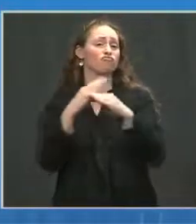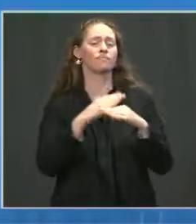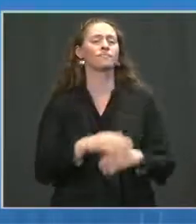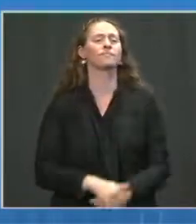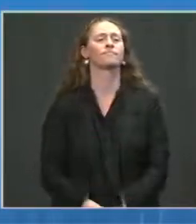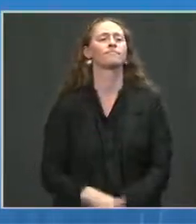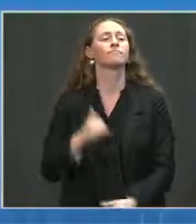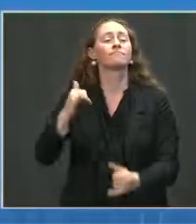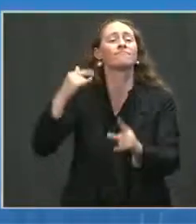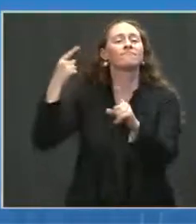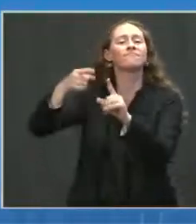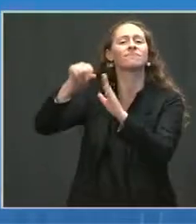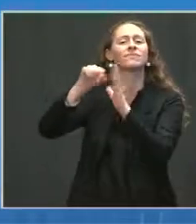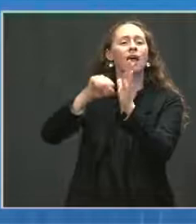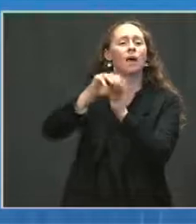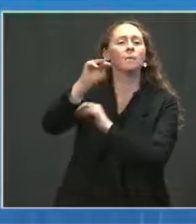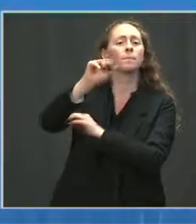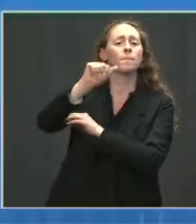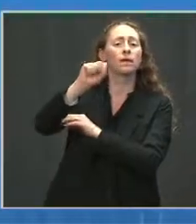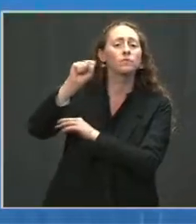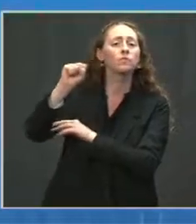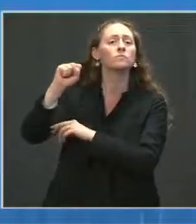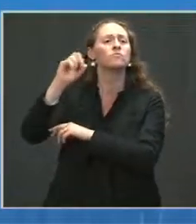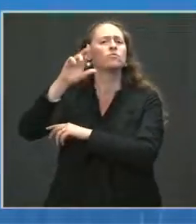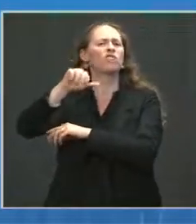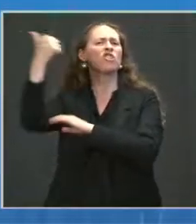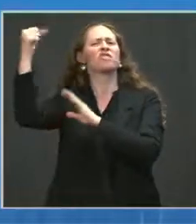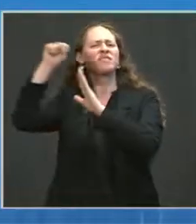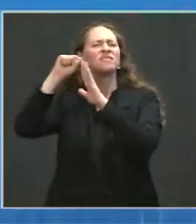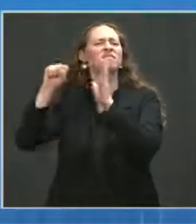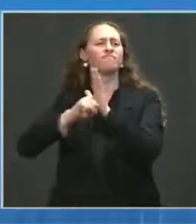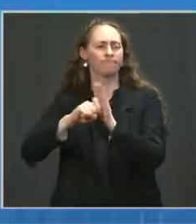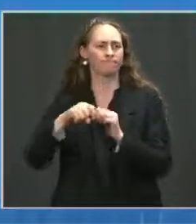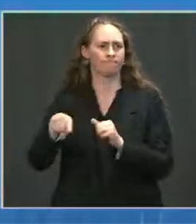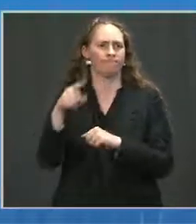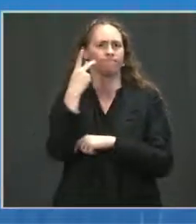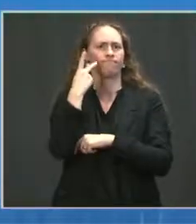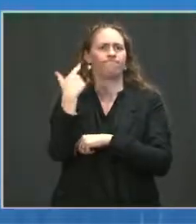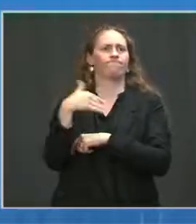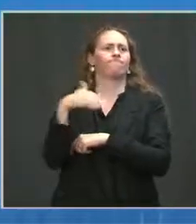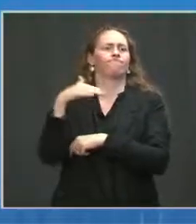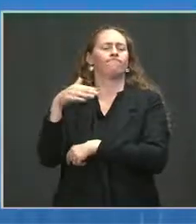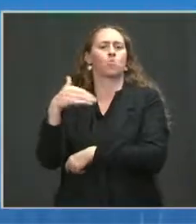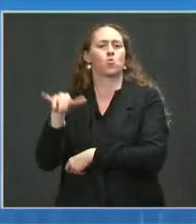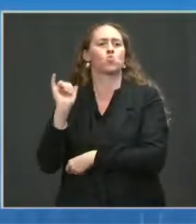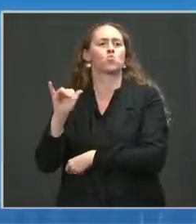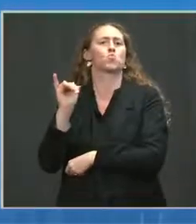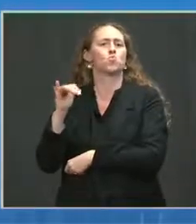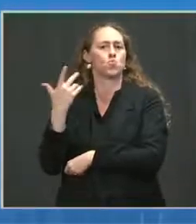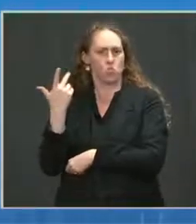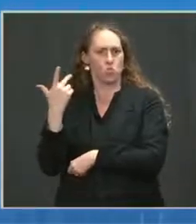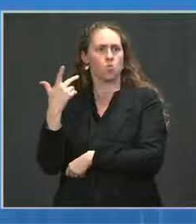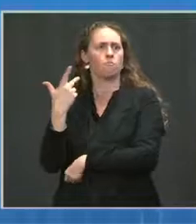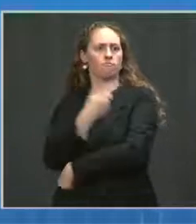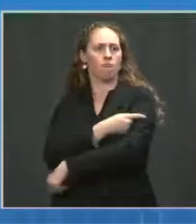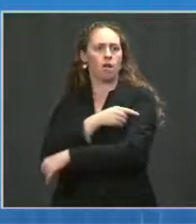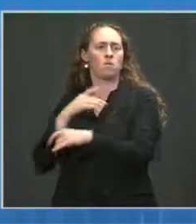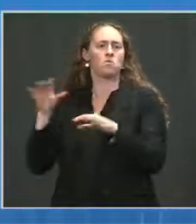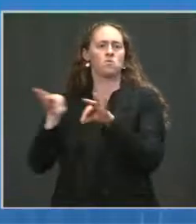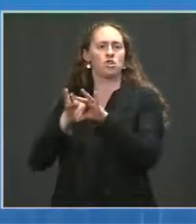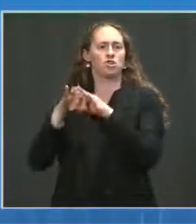subsequent public health follow-up, we saw the power of vaccines and masks. Over the month of July, there were a total